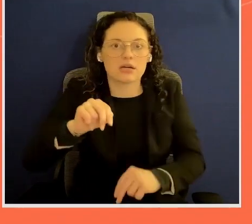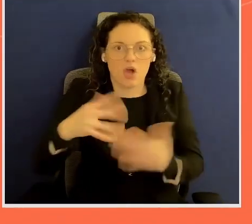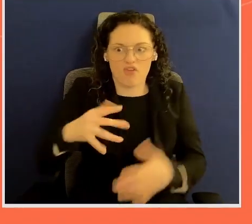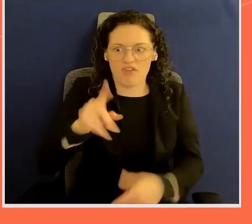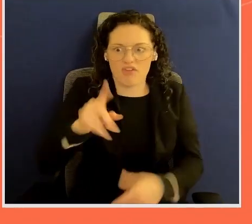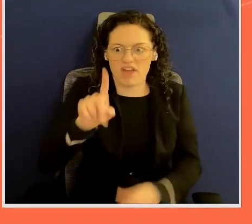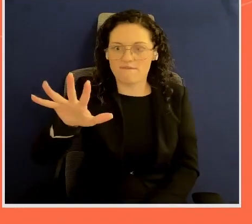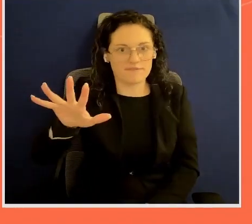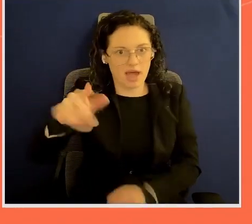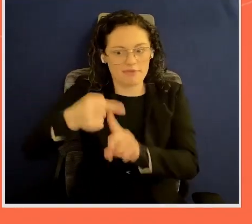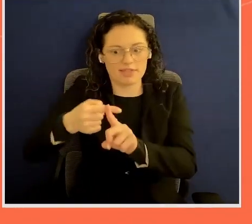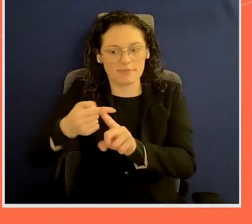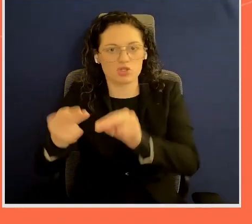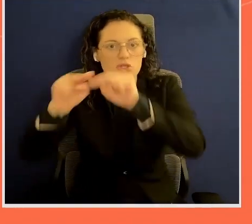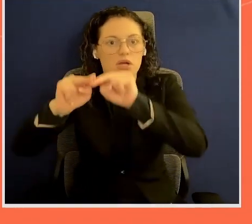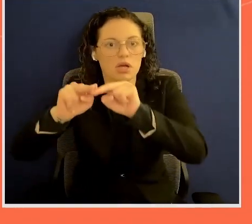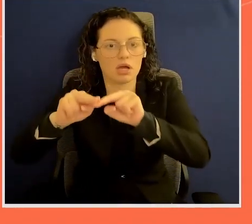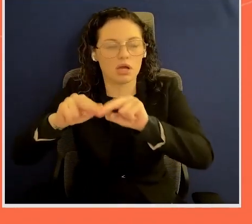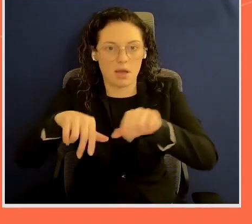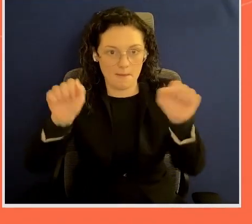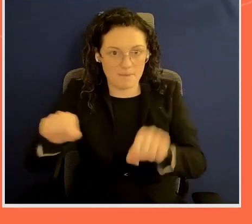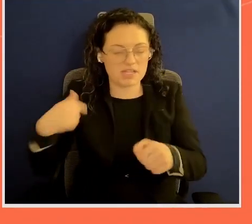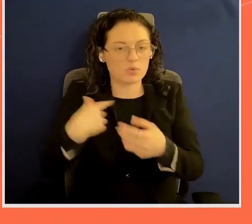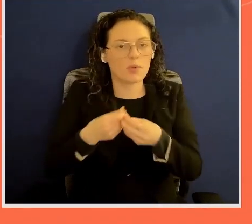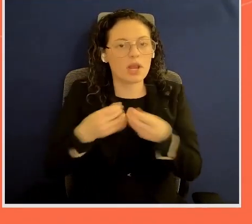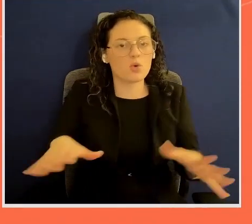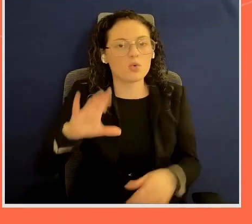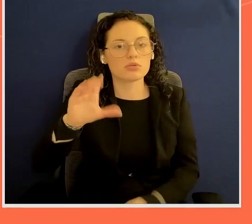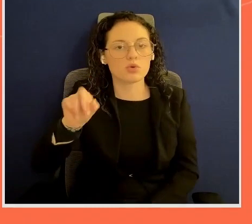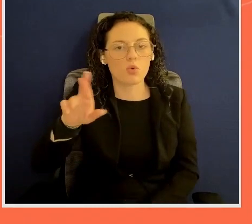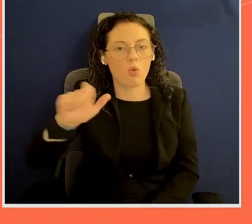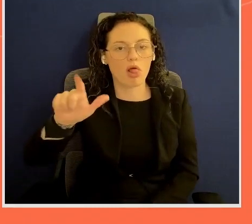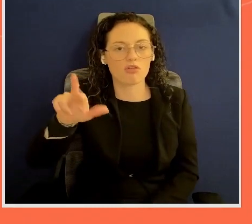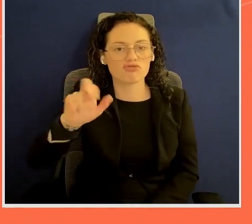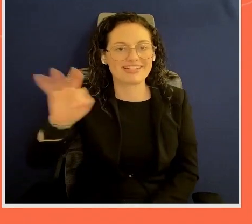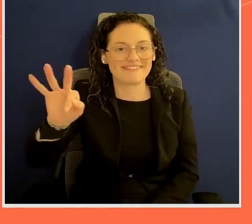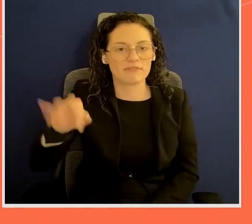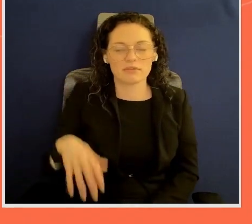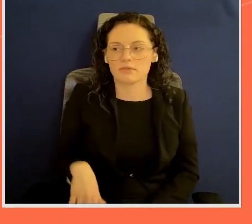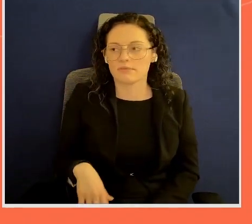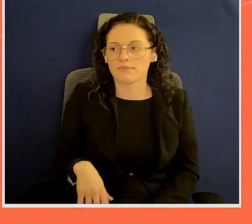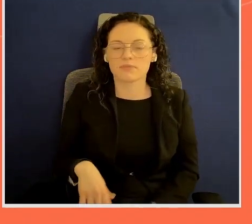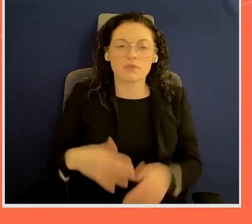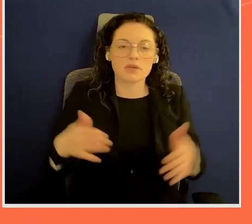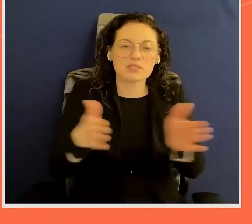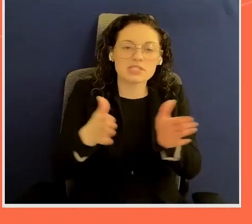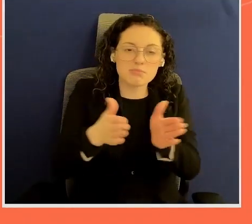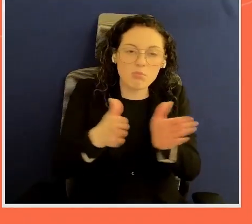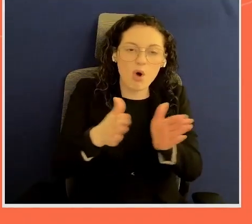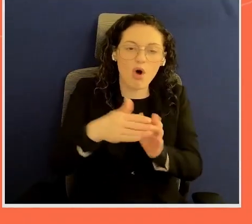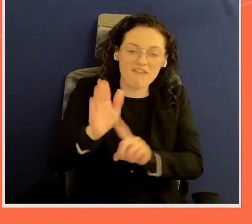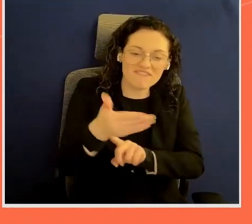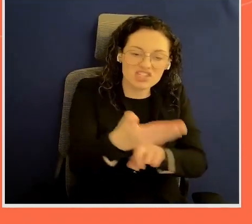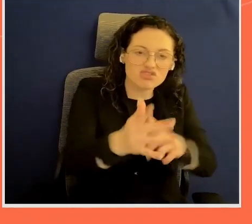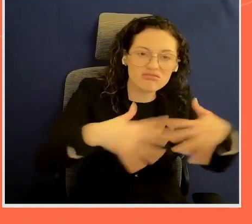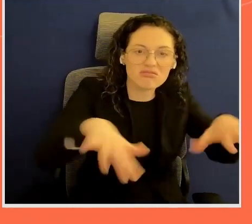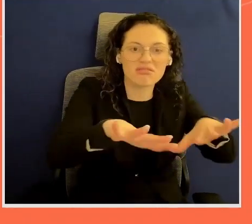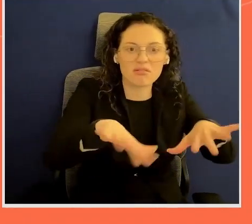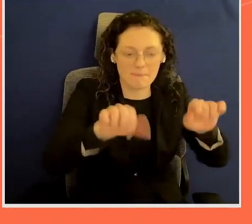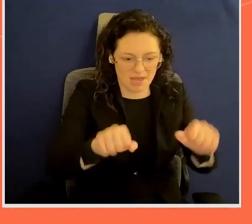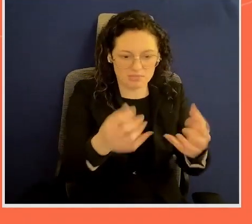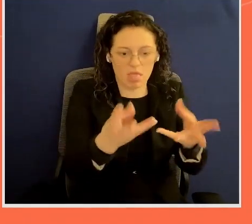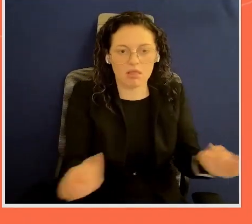for those of us in developed countries and from far off places, it's very easy to sometimes reference the plight